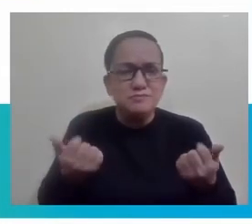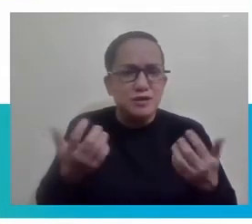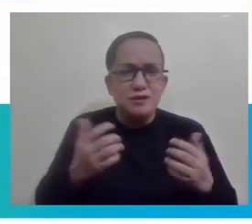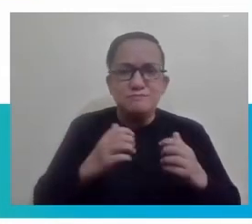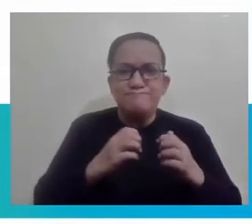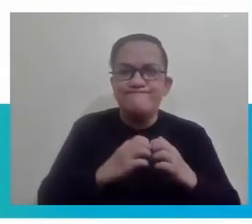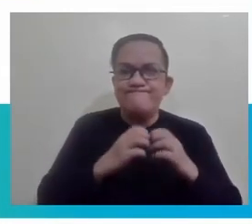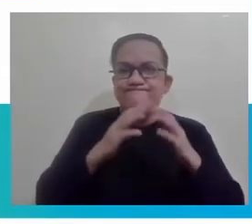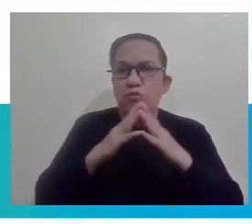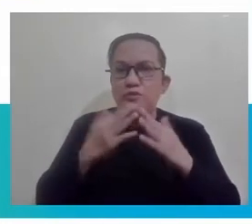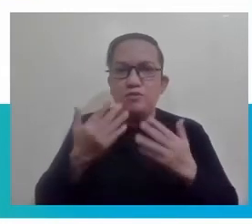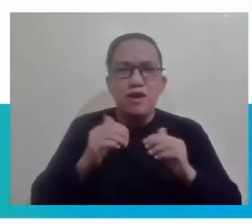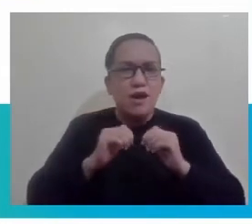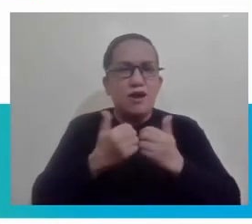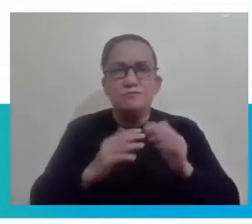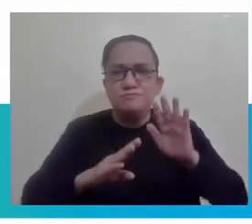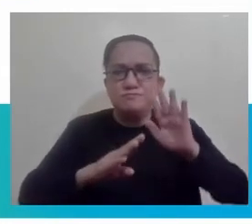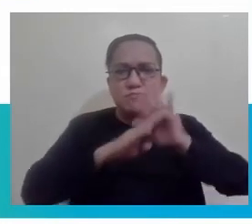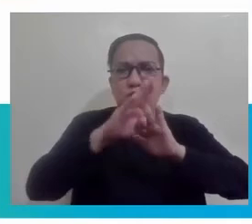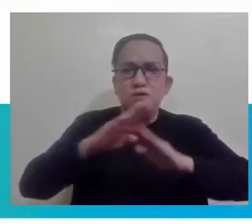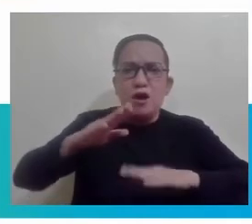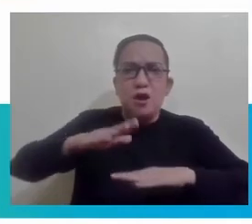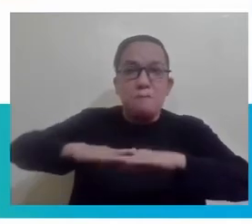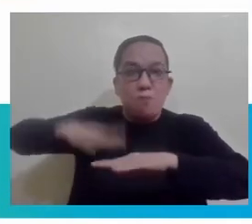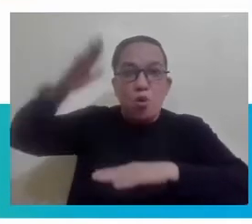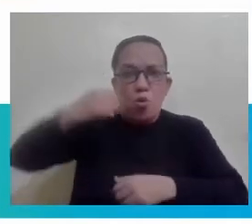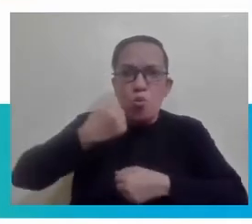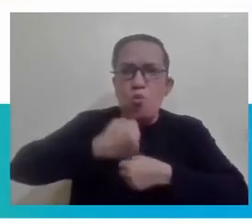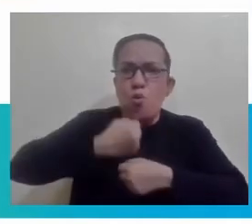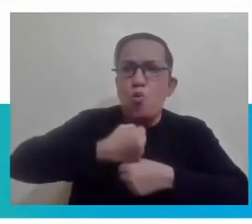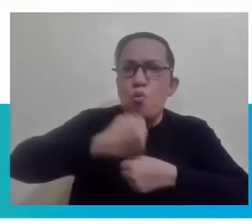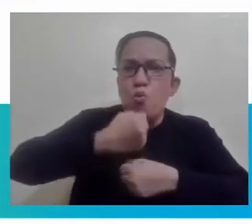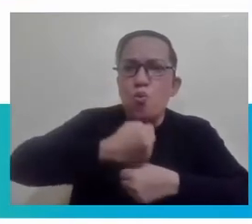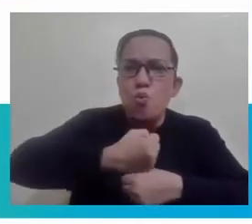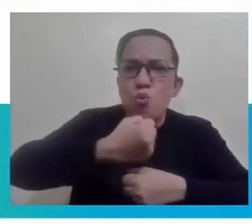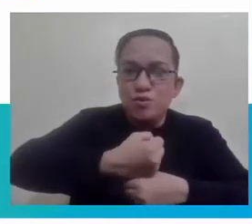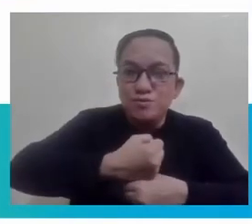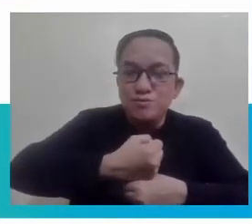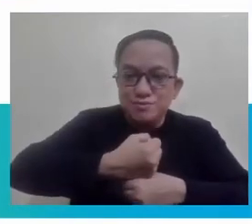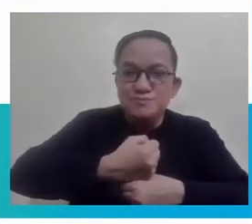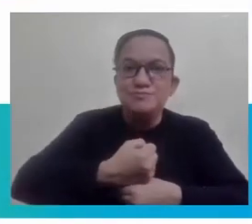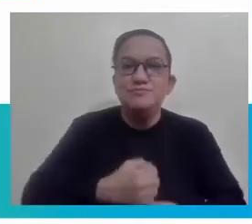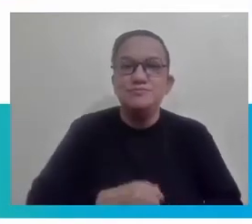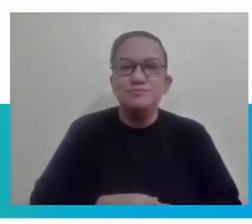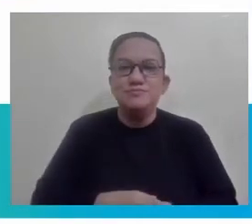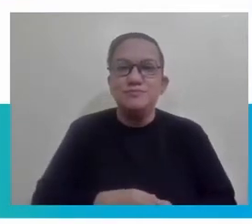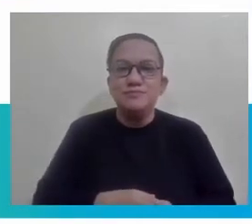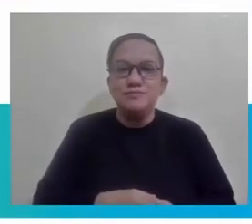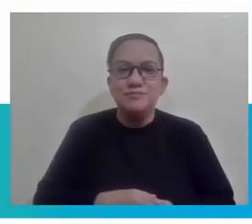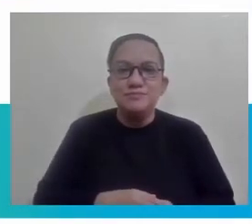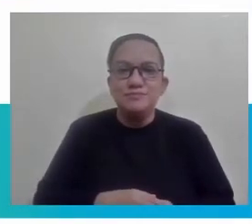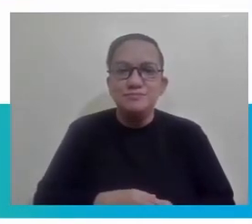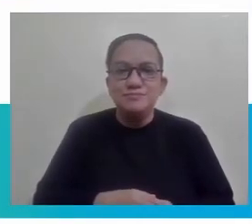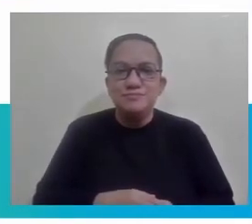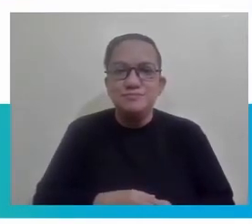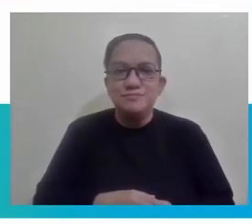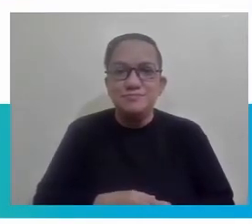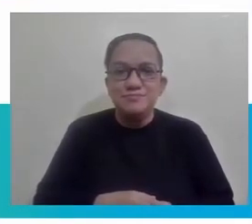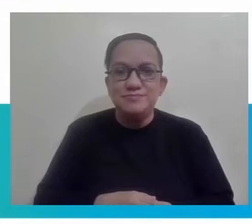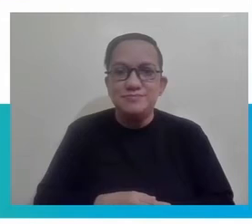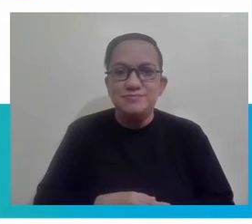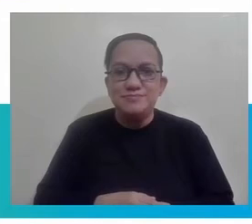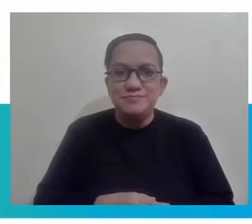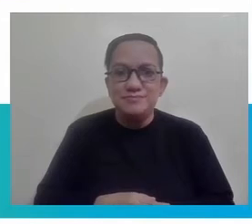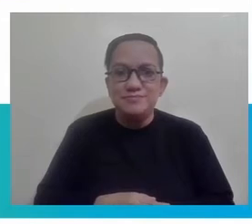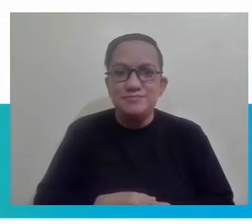creation on one hand, and on the other. And that's also from an economic reason for the